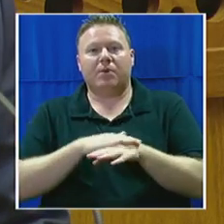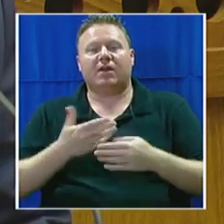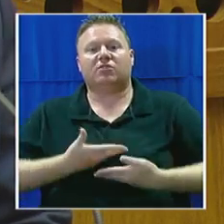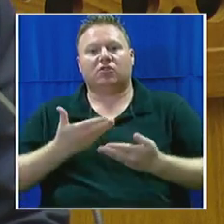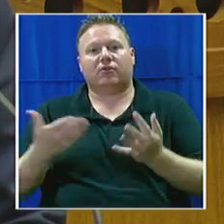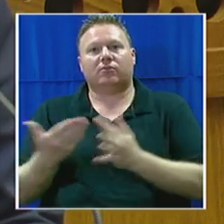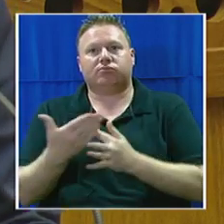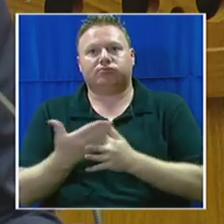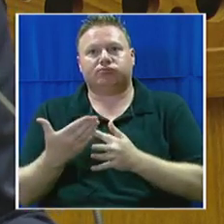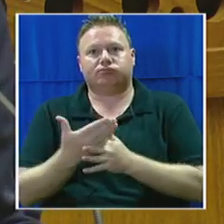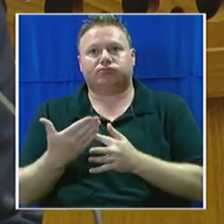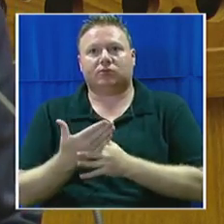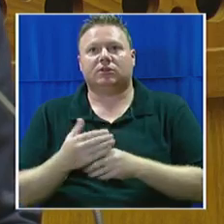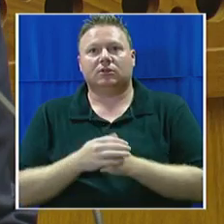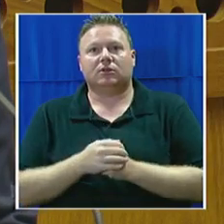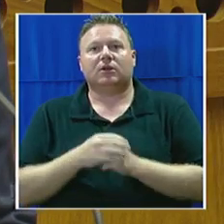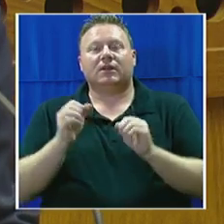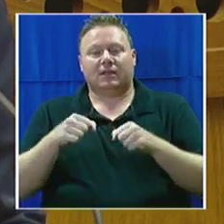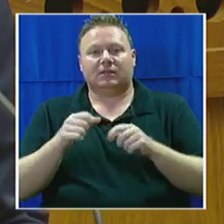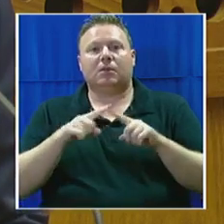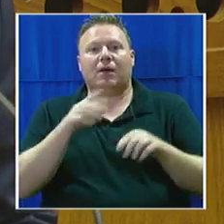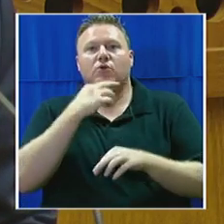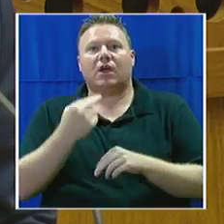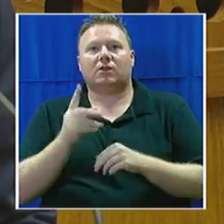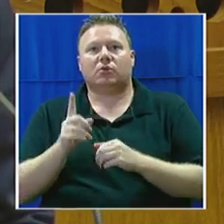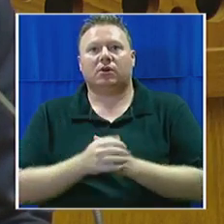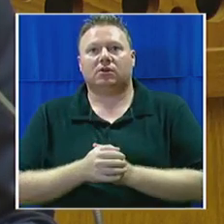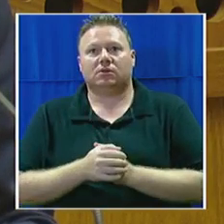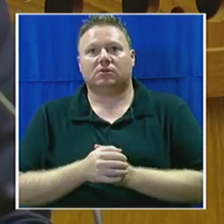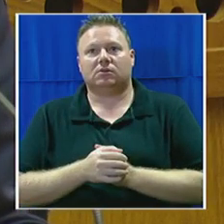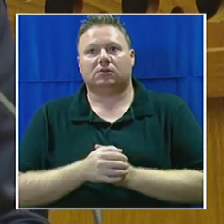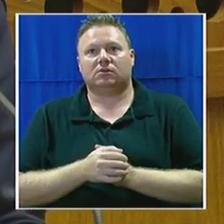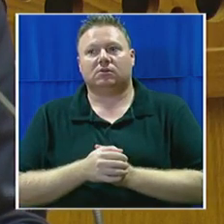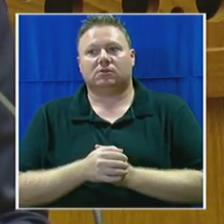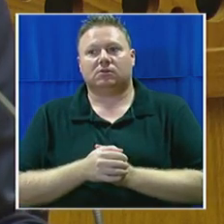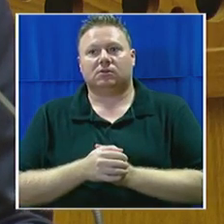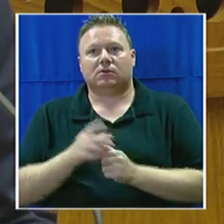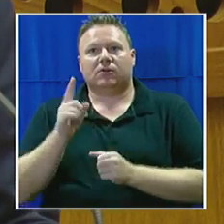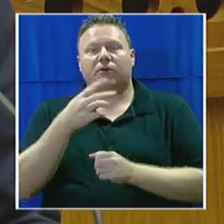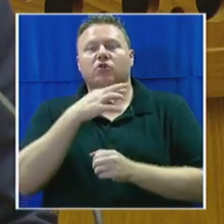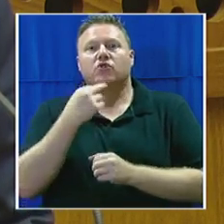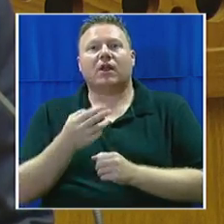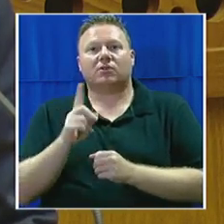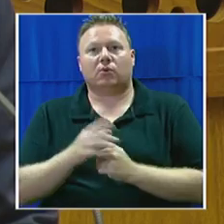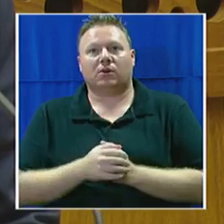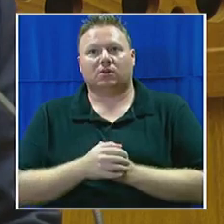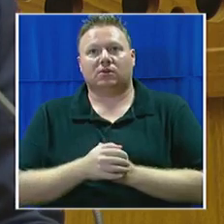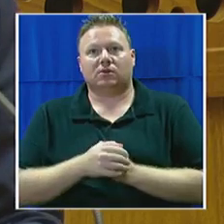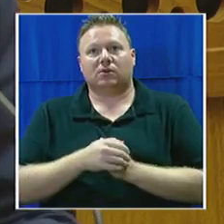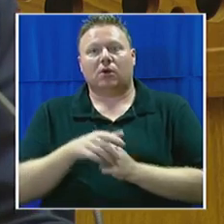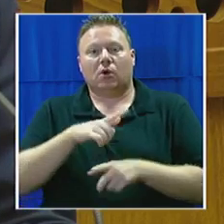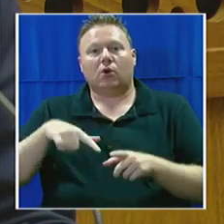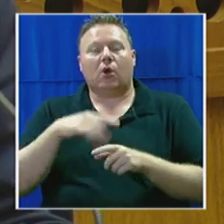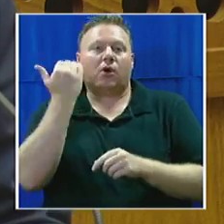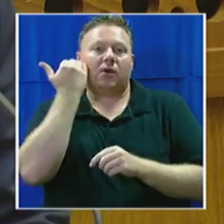ago, there are some harsh realities that we must all face up to. The first reality is that local government in South Africa